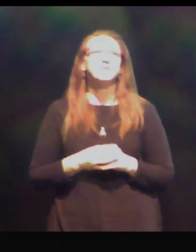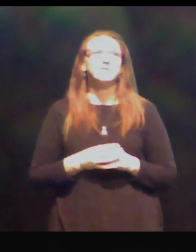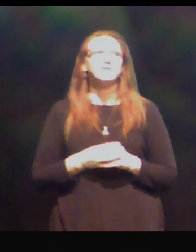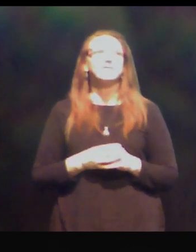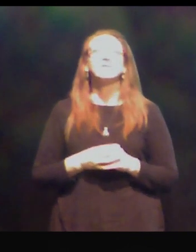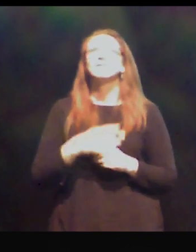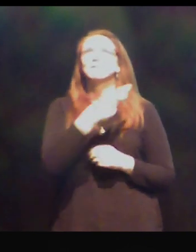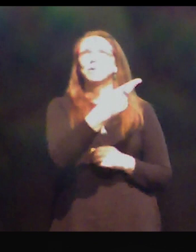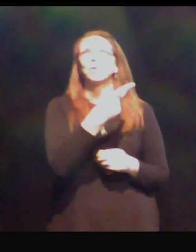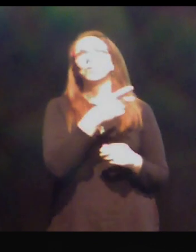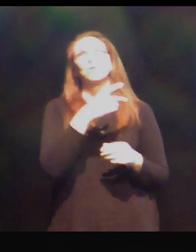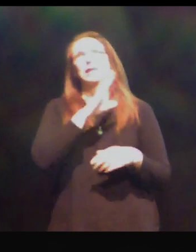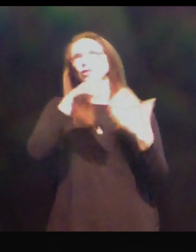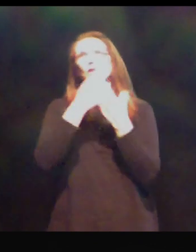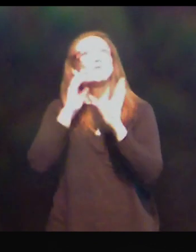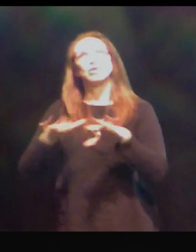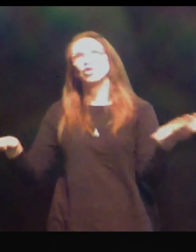We did it all for the kids.